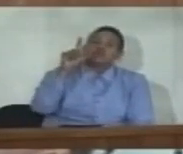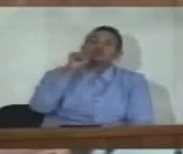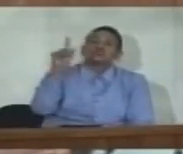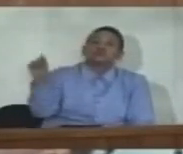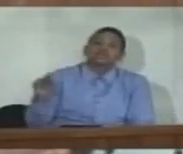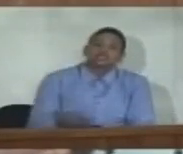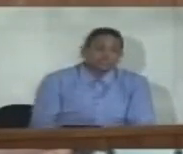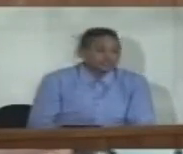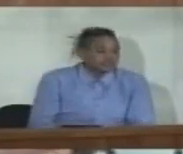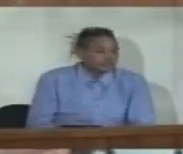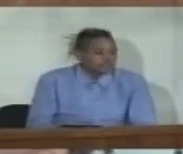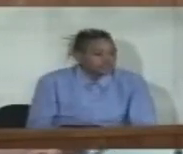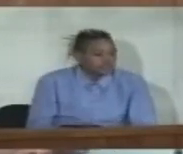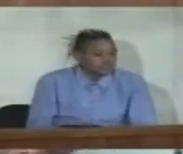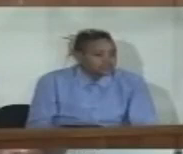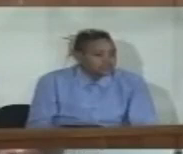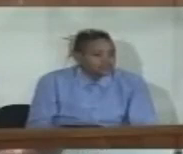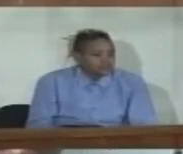2020.